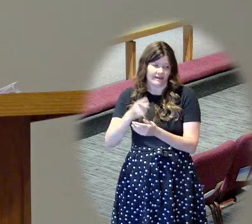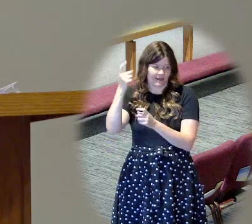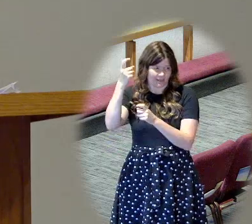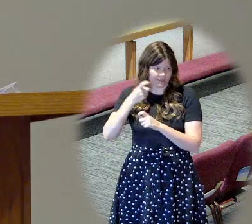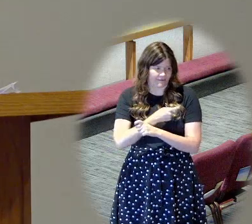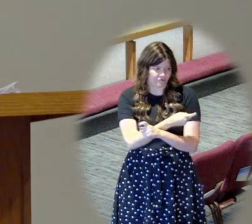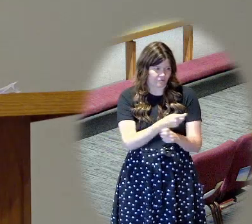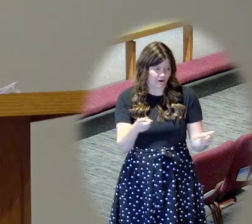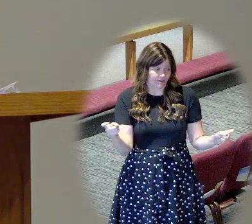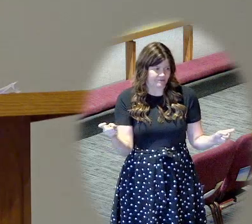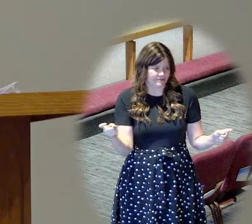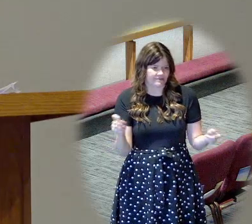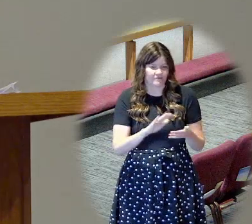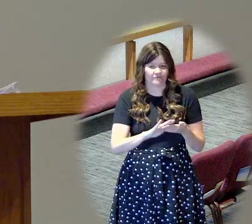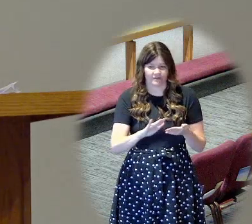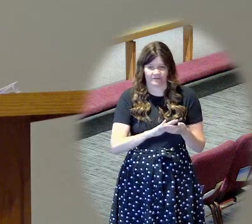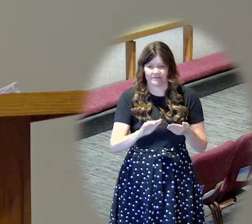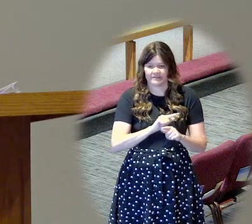of our sins.